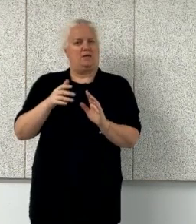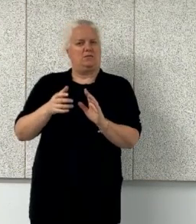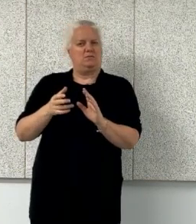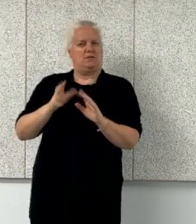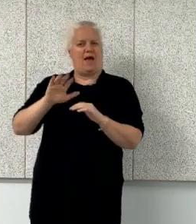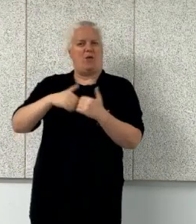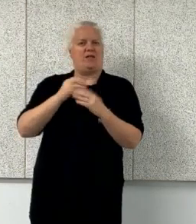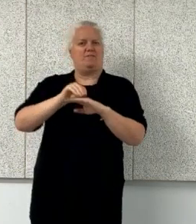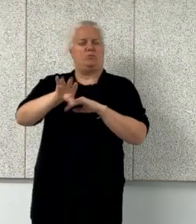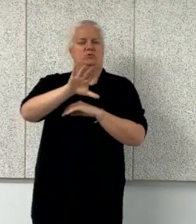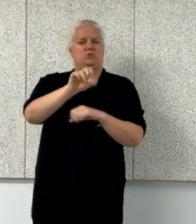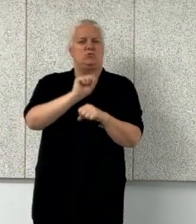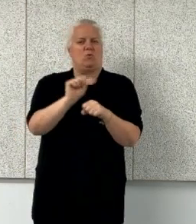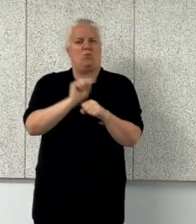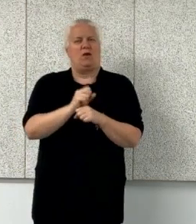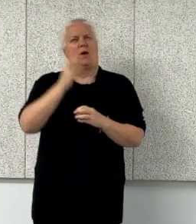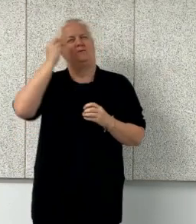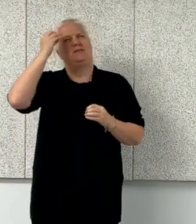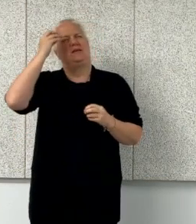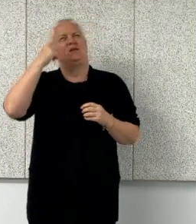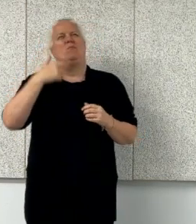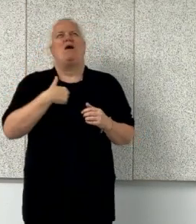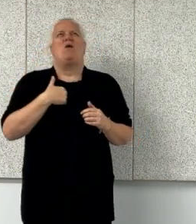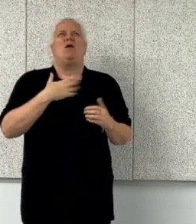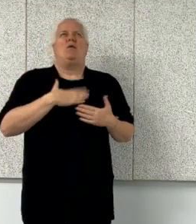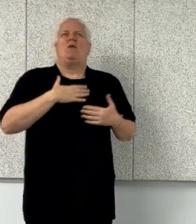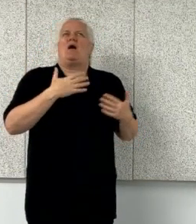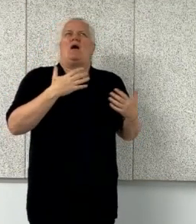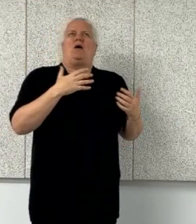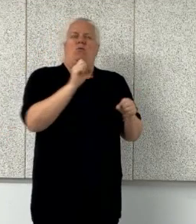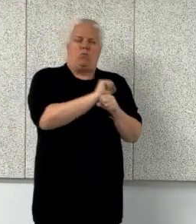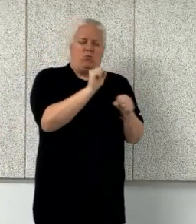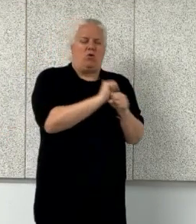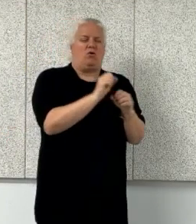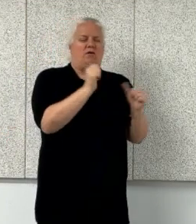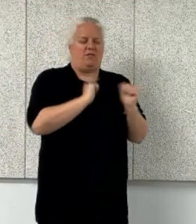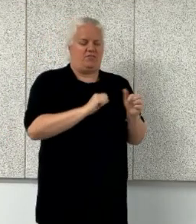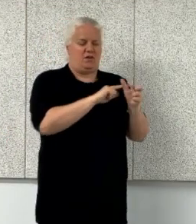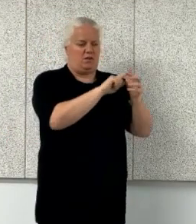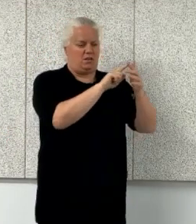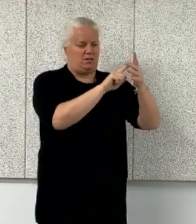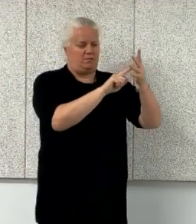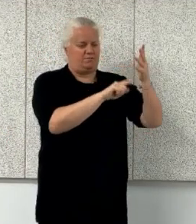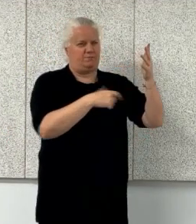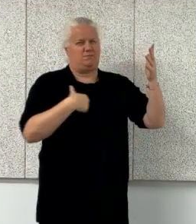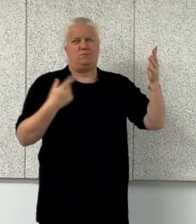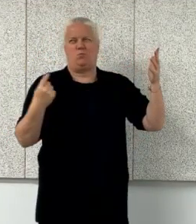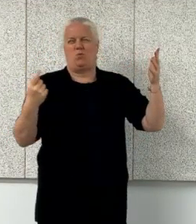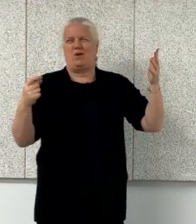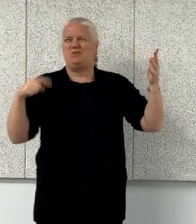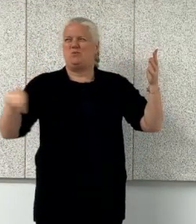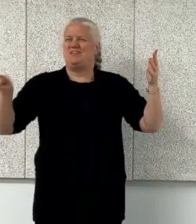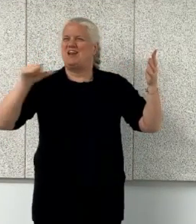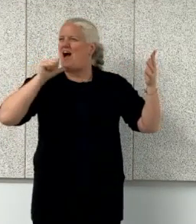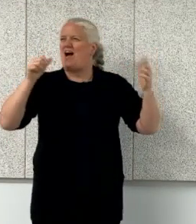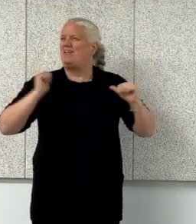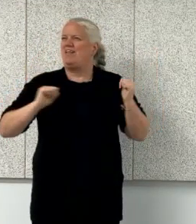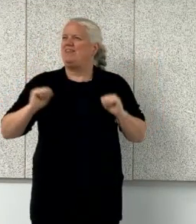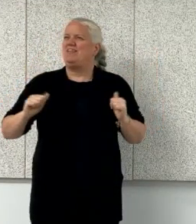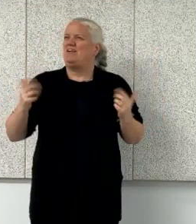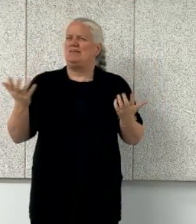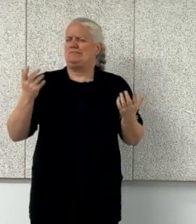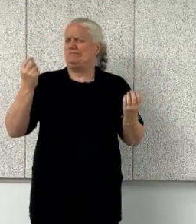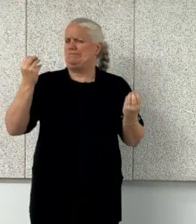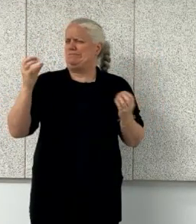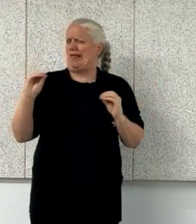was thinking about it. I was like, what do I do? That's what not do you do? Theater. Well, it could be some other aspect of theater.